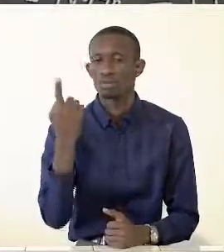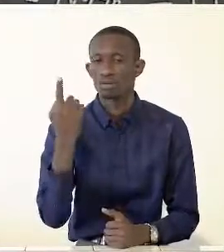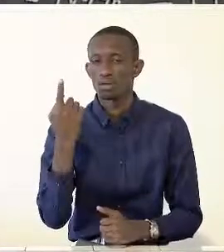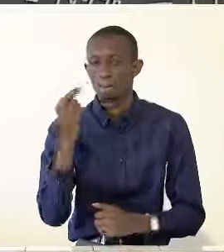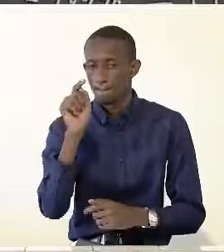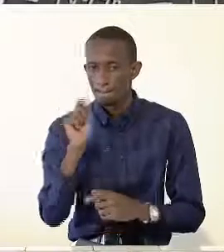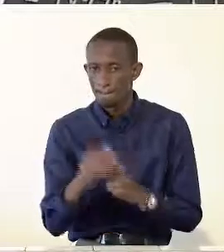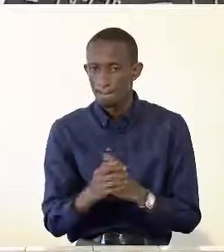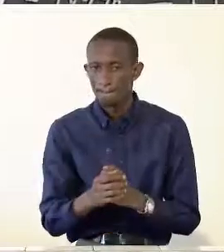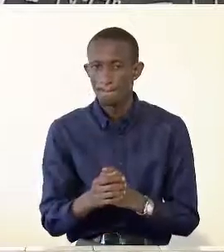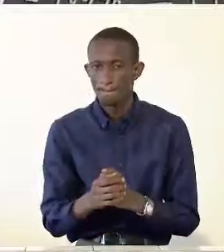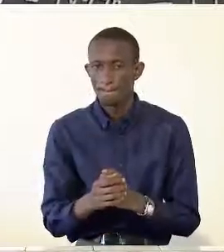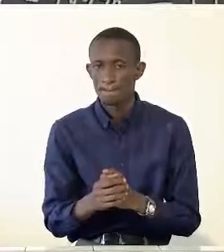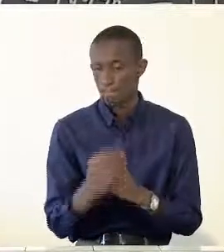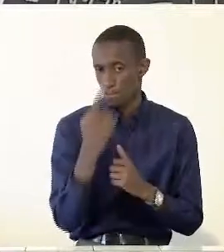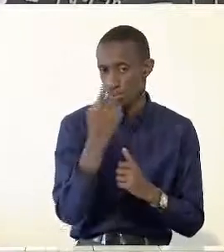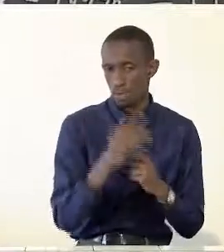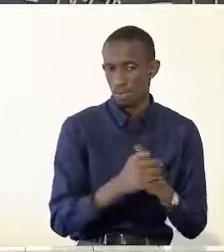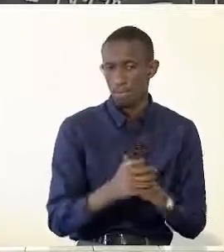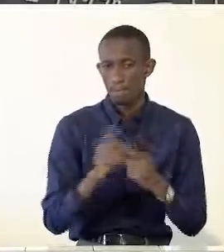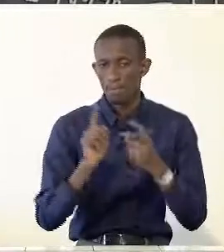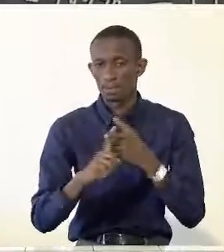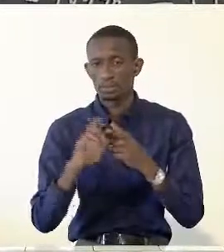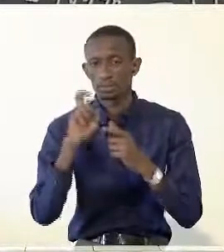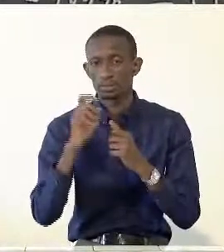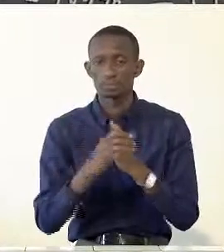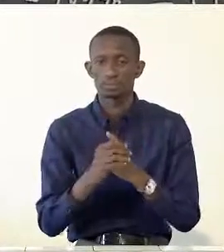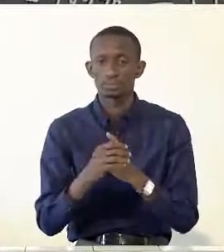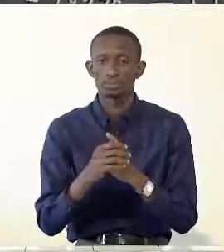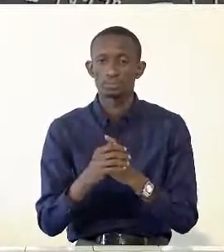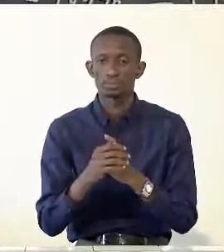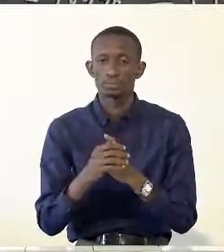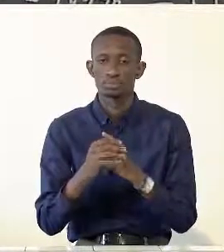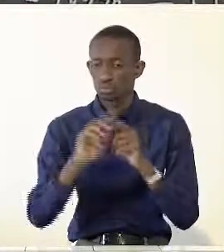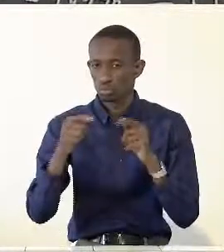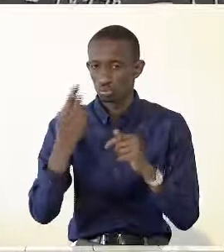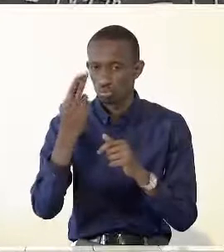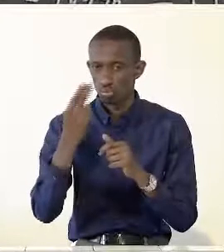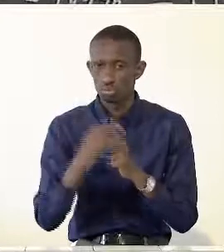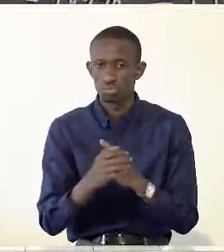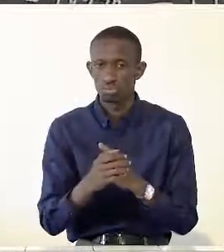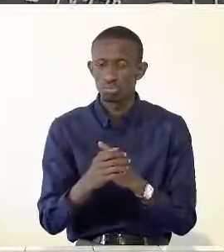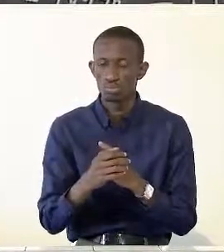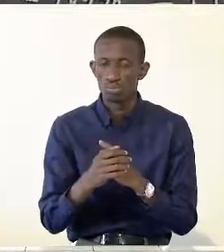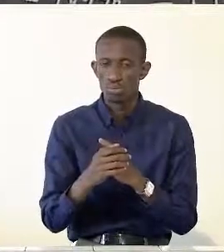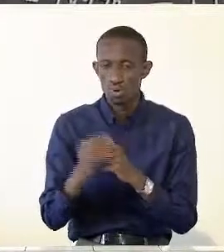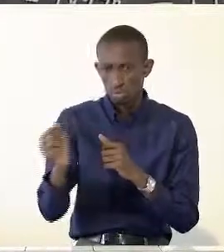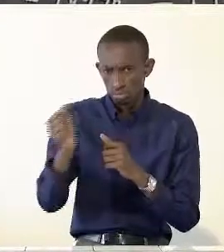divided by 1 plus x squared is the derivative of tan inverse of